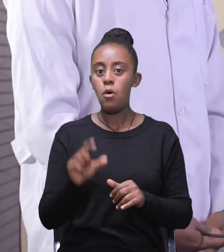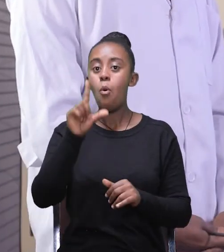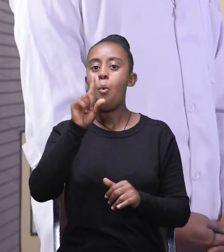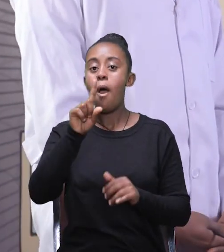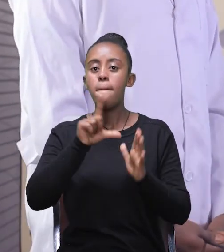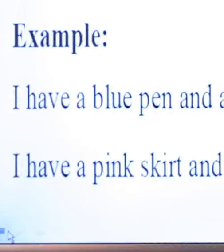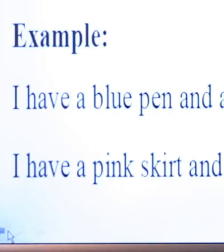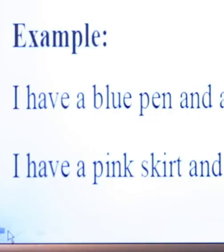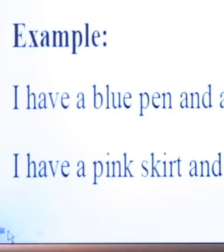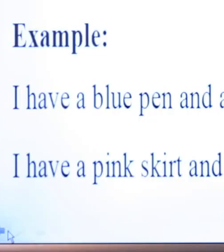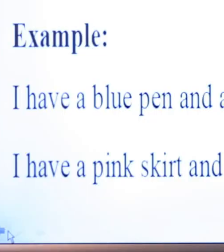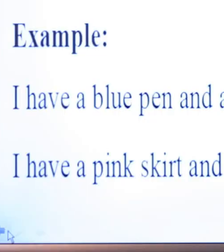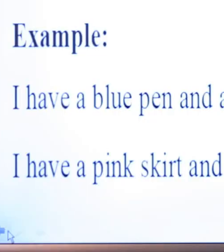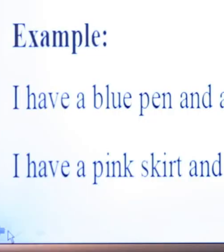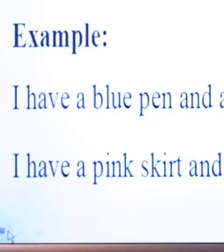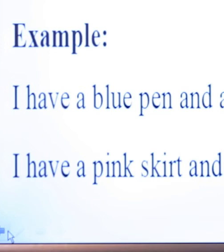minute, student.